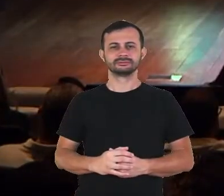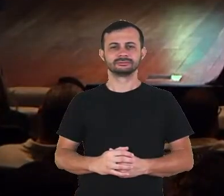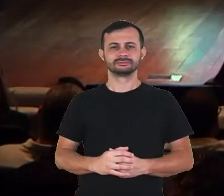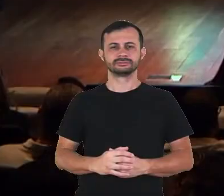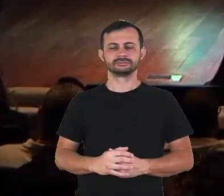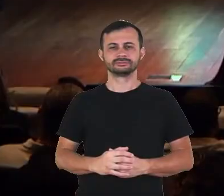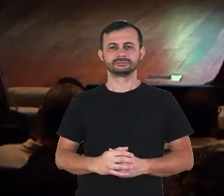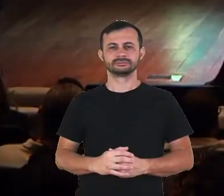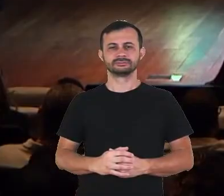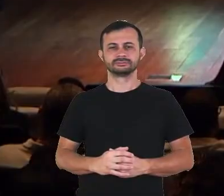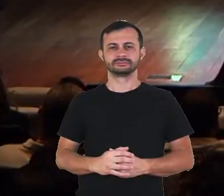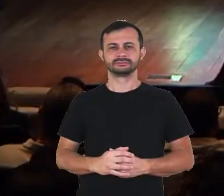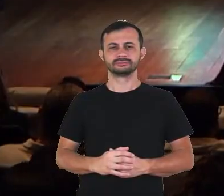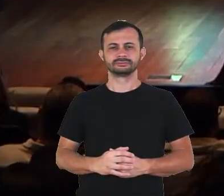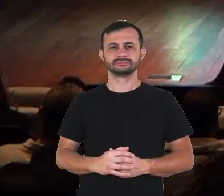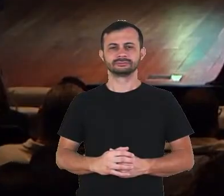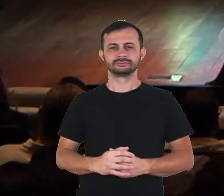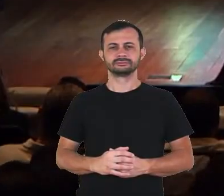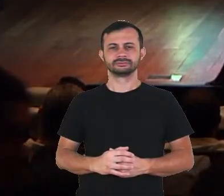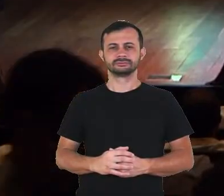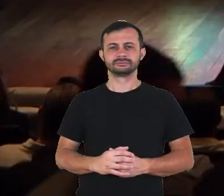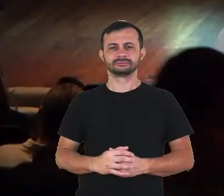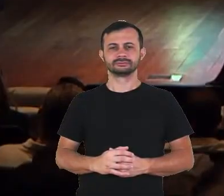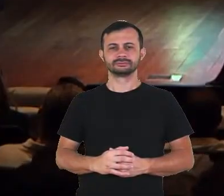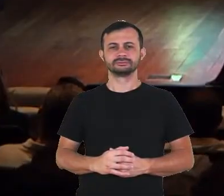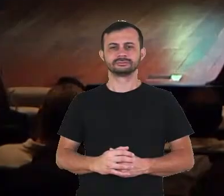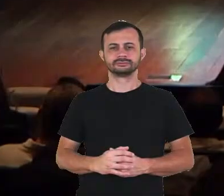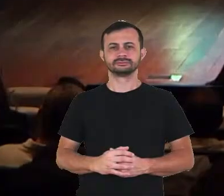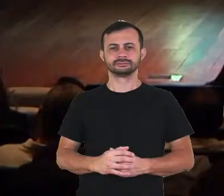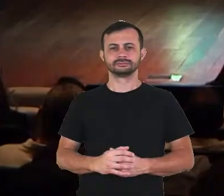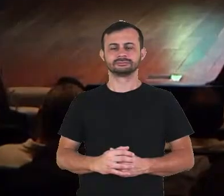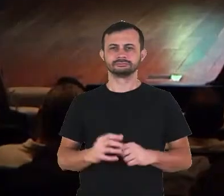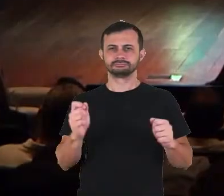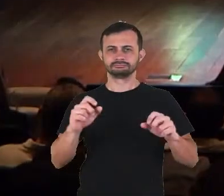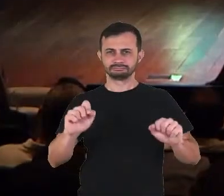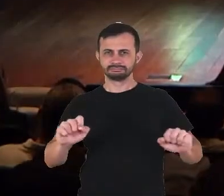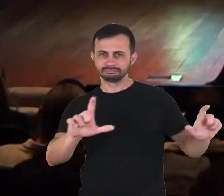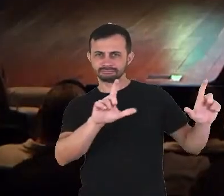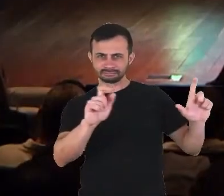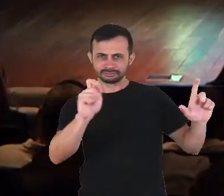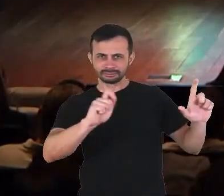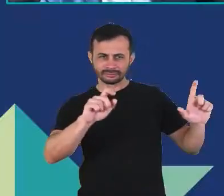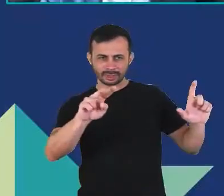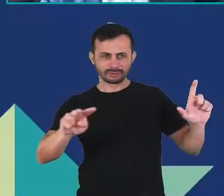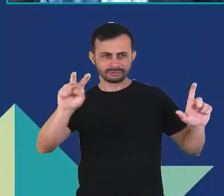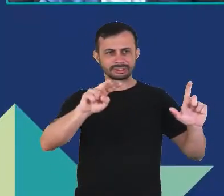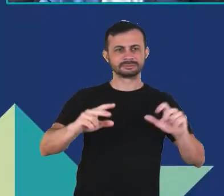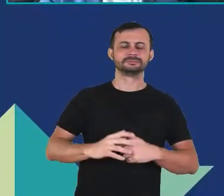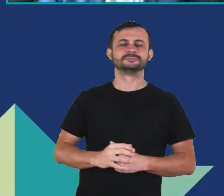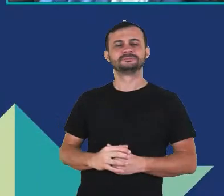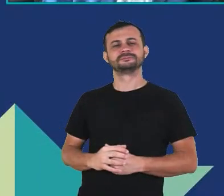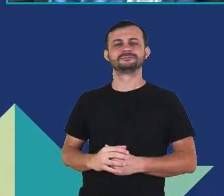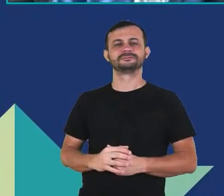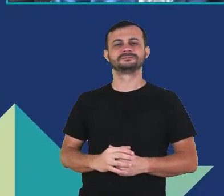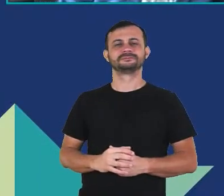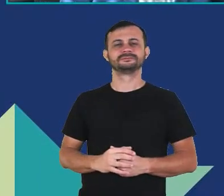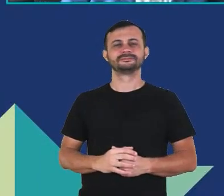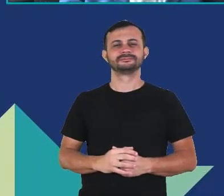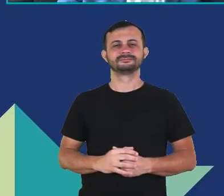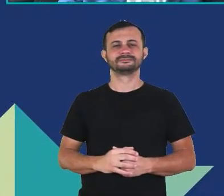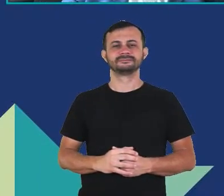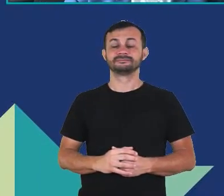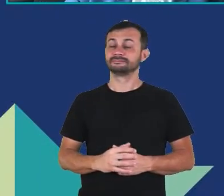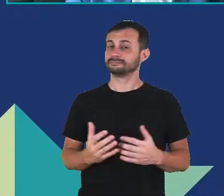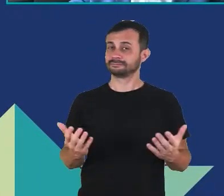Can you see the whole slide? Yes. Okay, good. So we're gonna